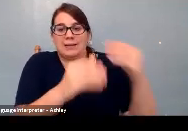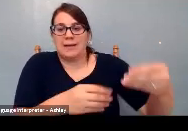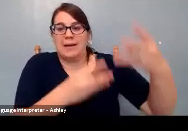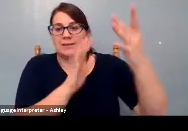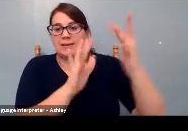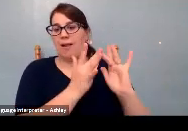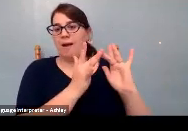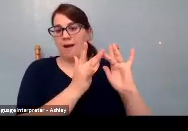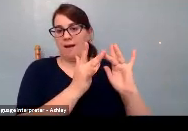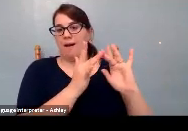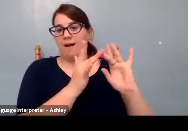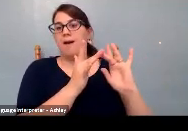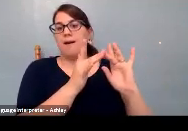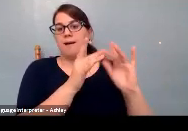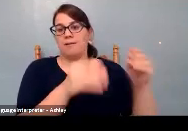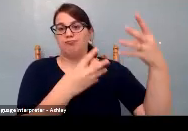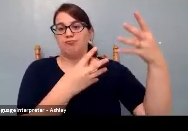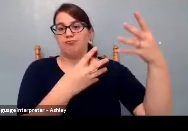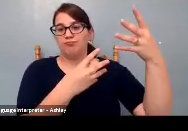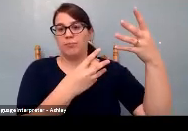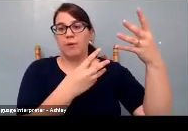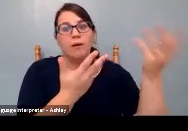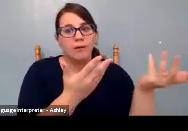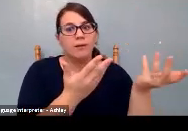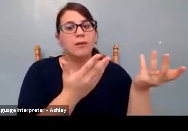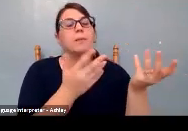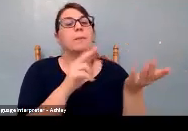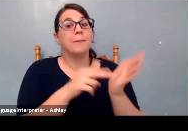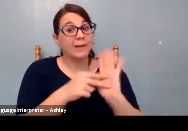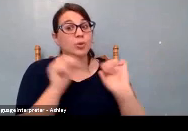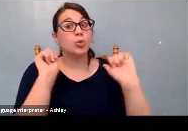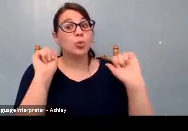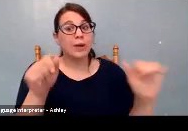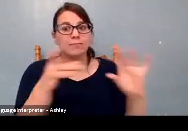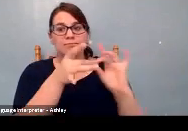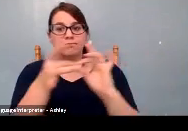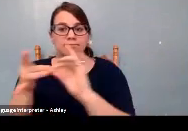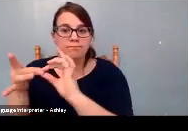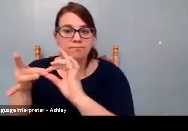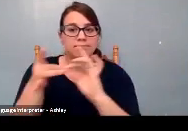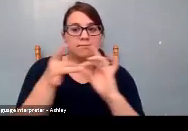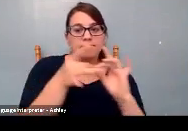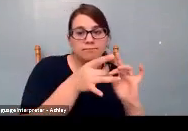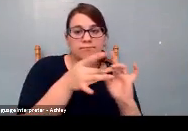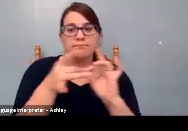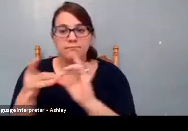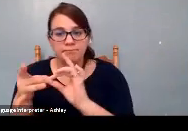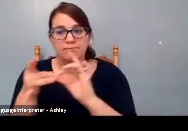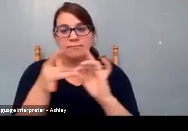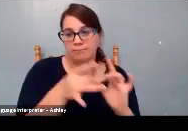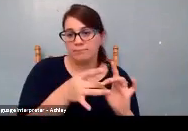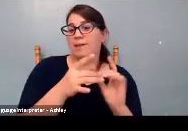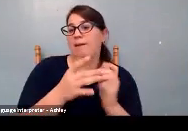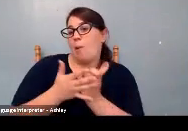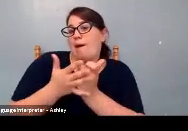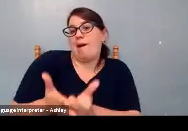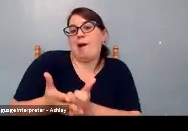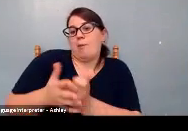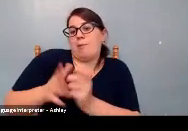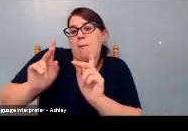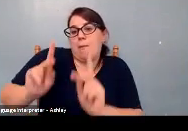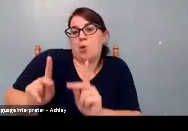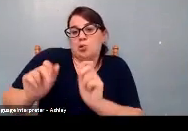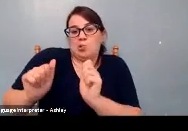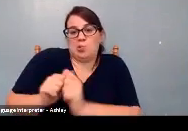they're complementary tools. They can be used together for the benefit of the beneficiary. Just make sure that you work with an